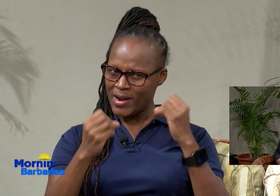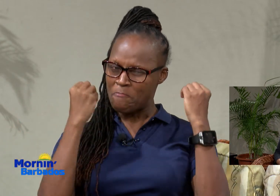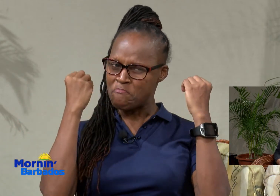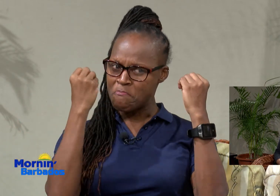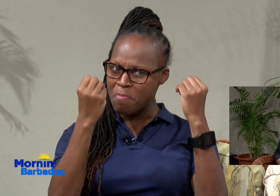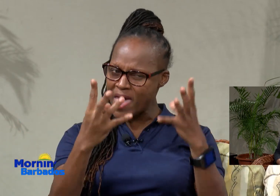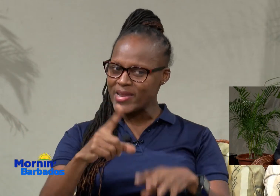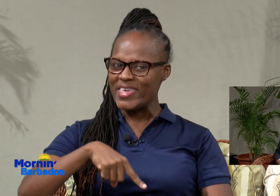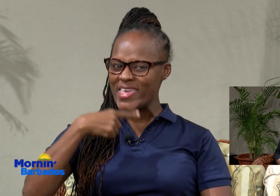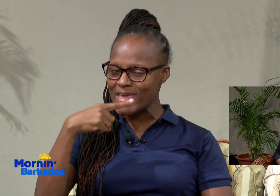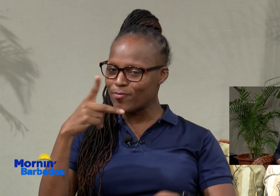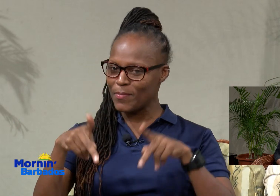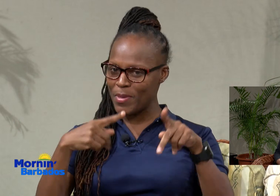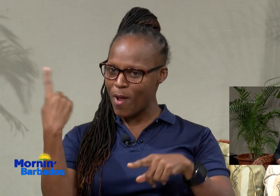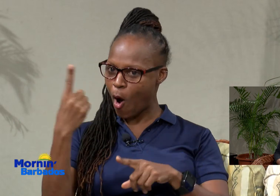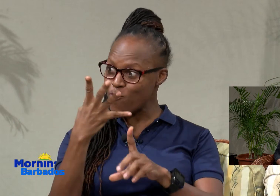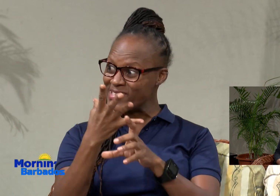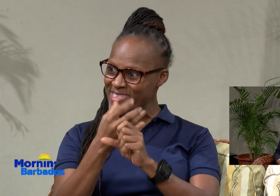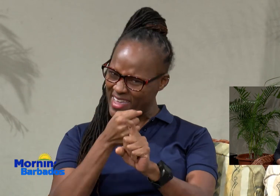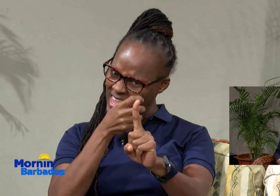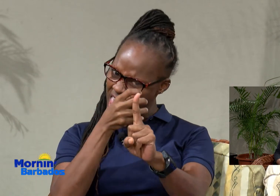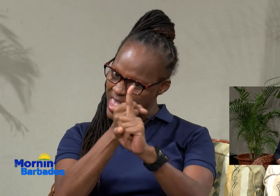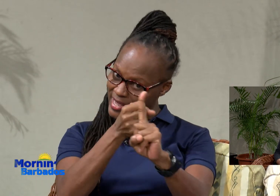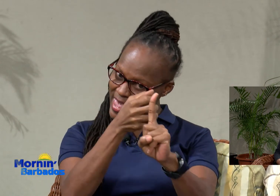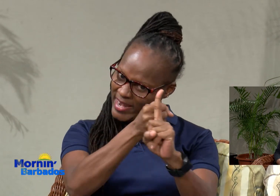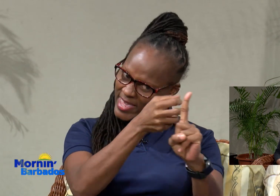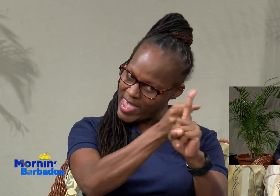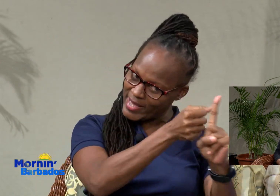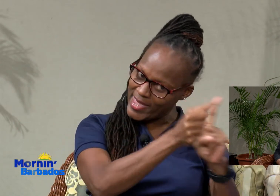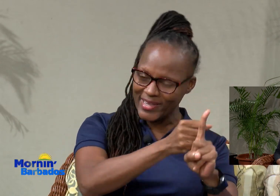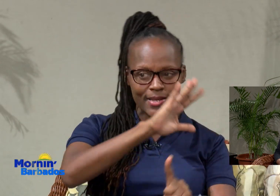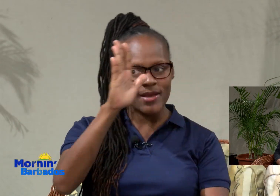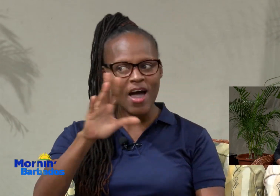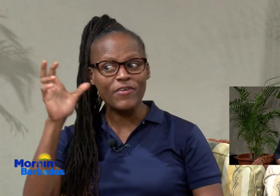And they're very good drivers because of having to rely upon their sight.